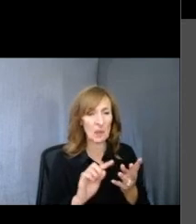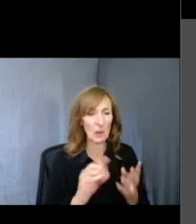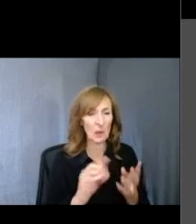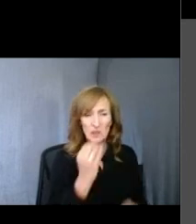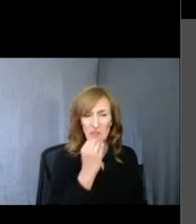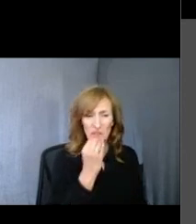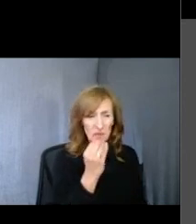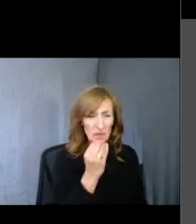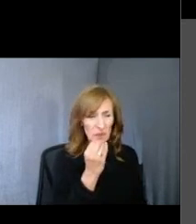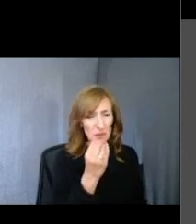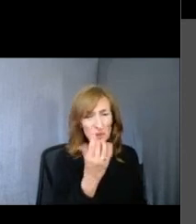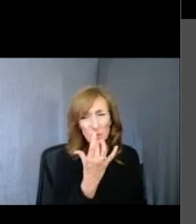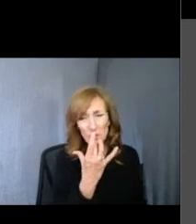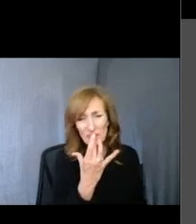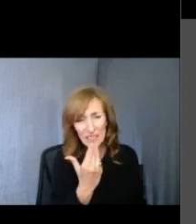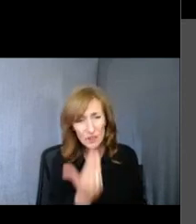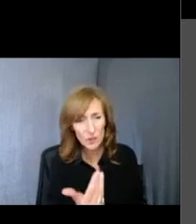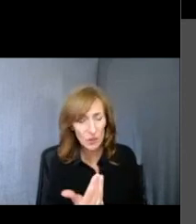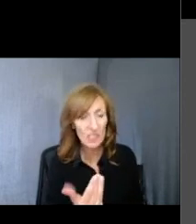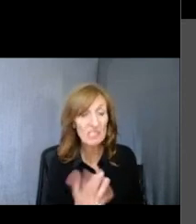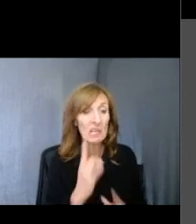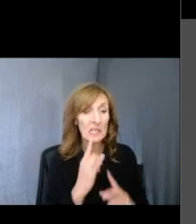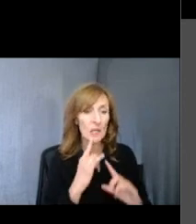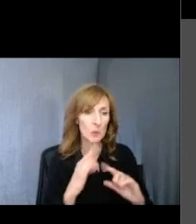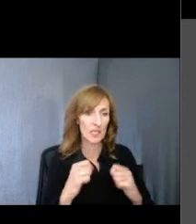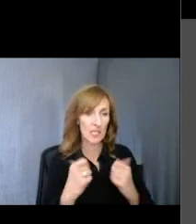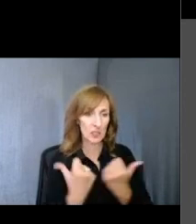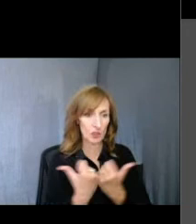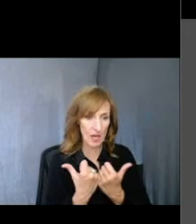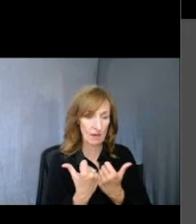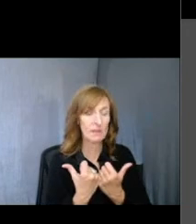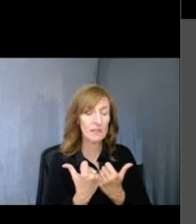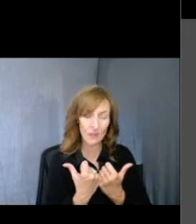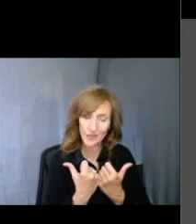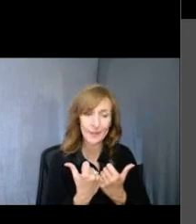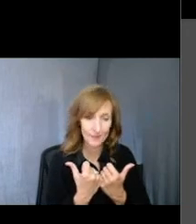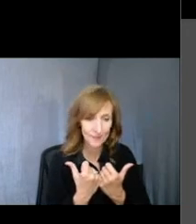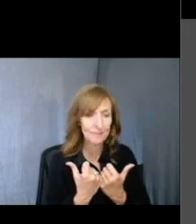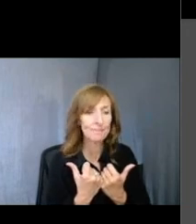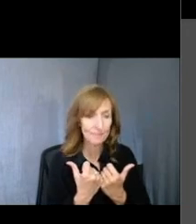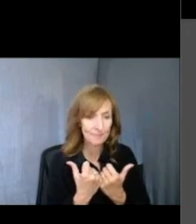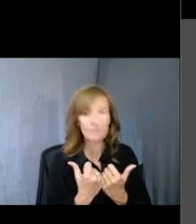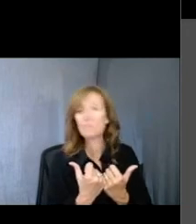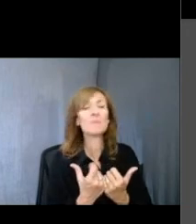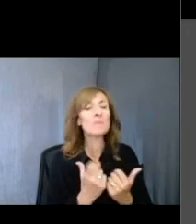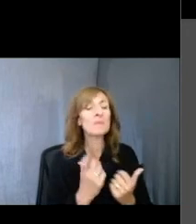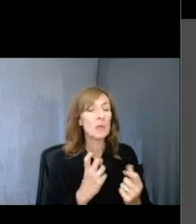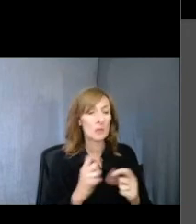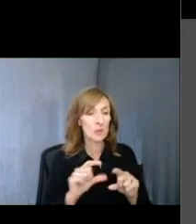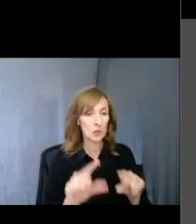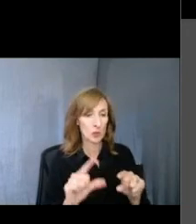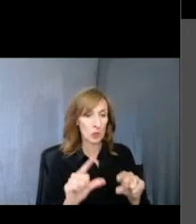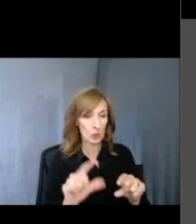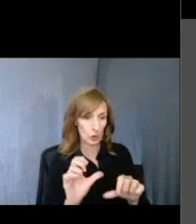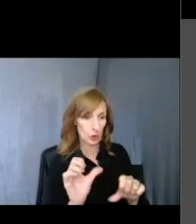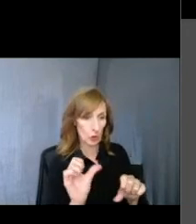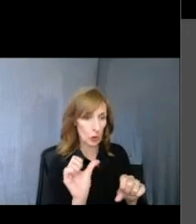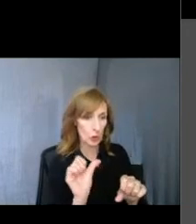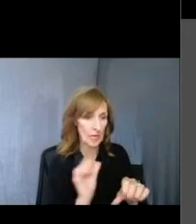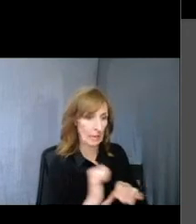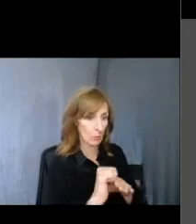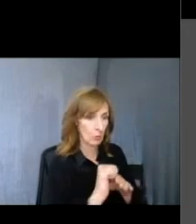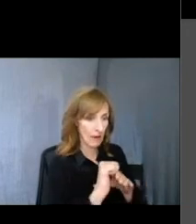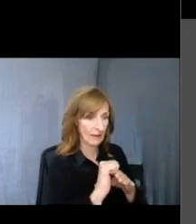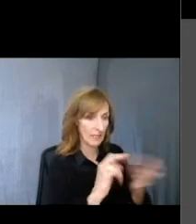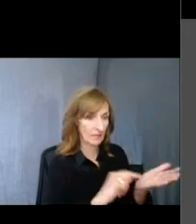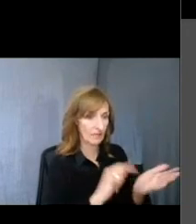really, really, really challenging. And that was like one of the major complaints of my clients when I was in practice, and I get it. It's really hard with